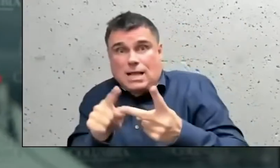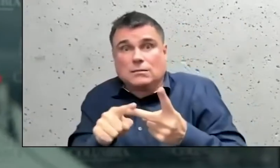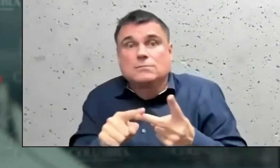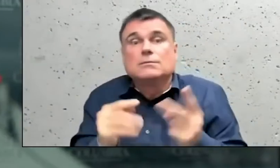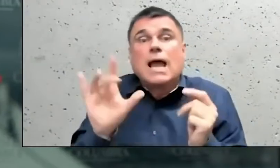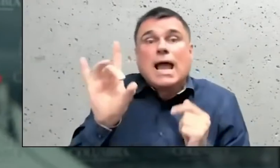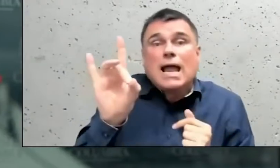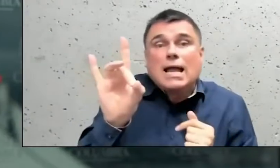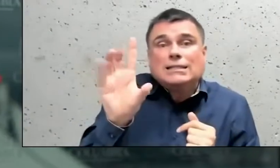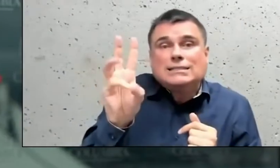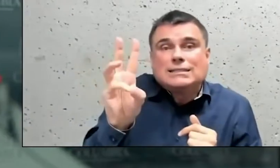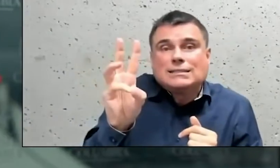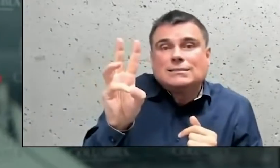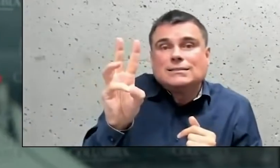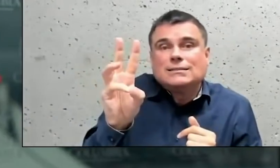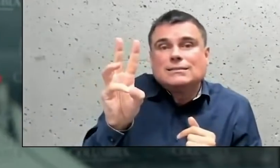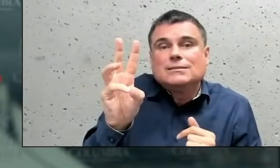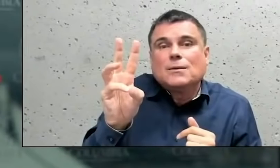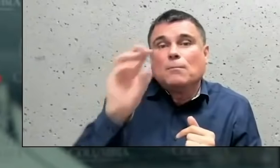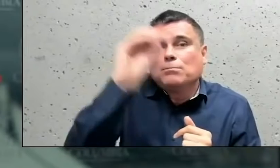is